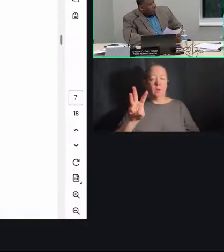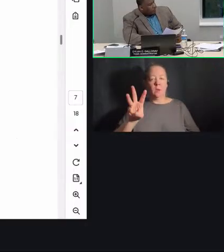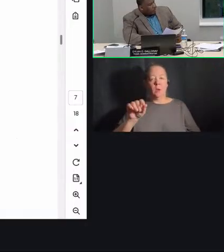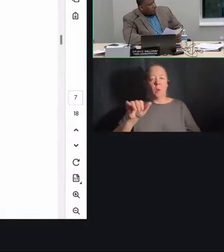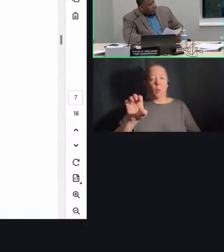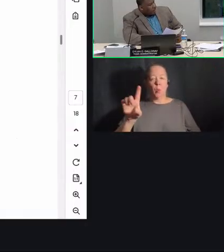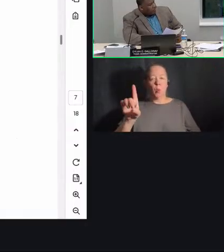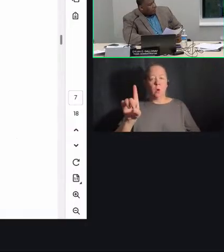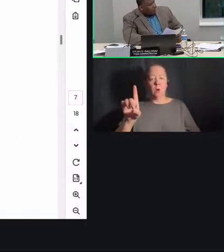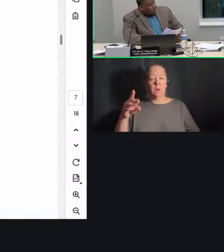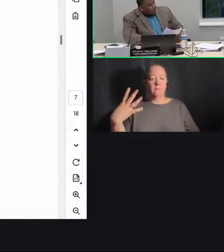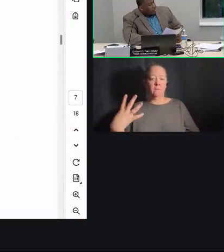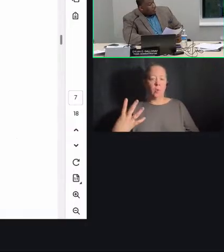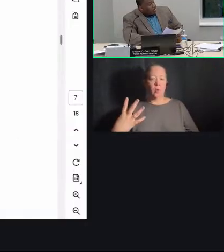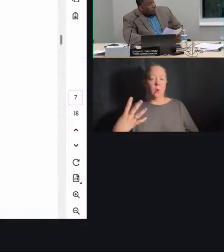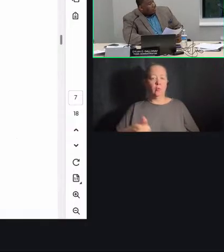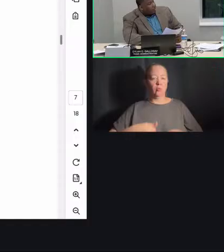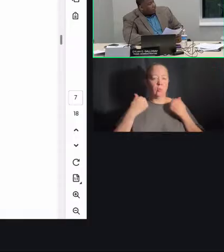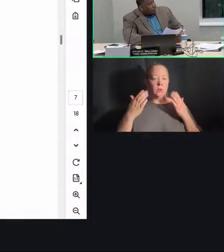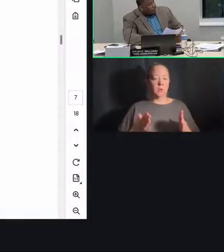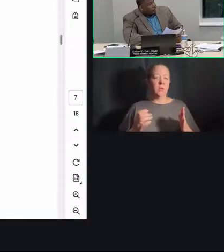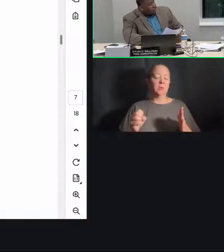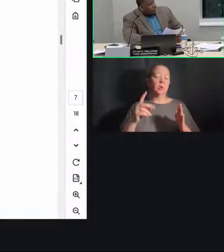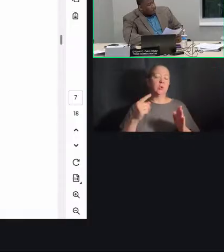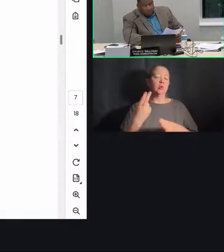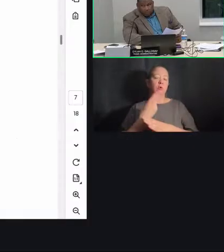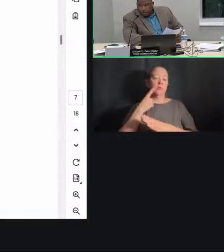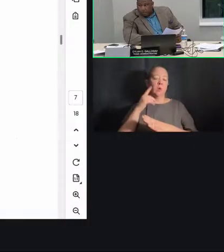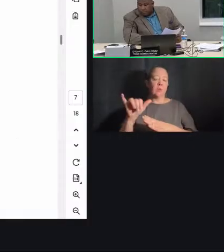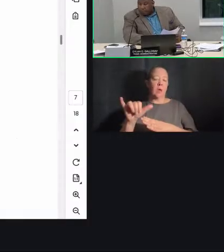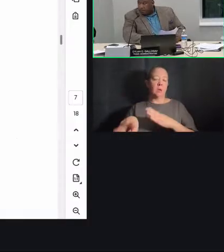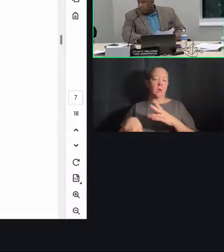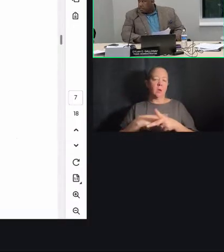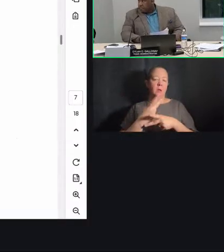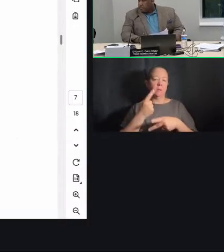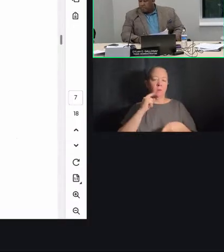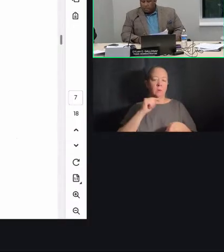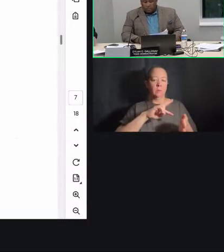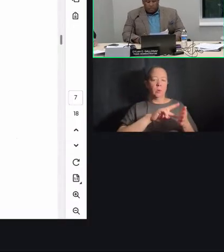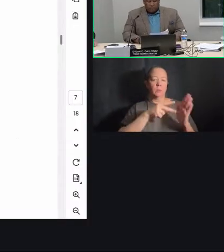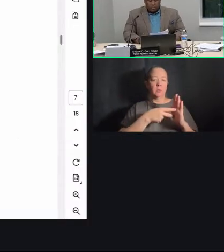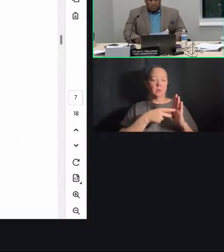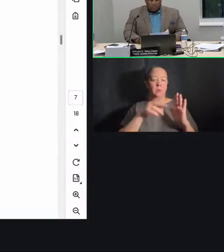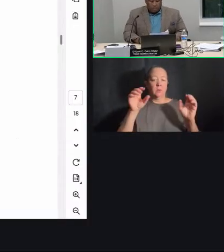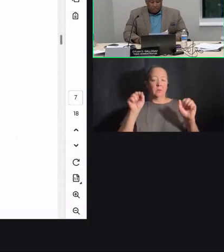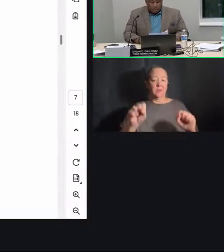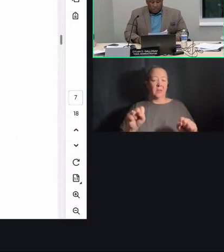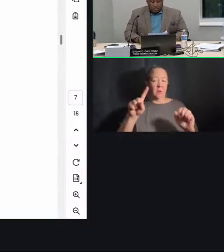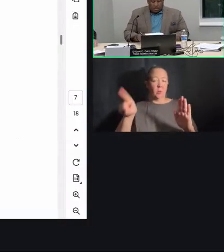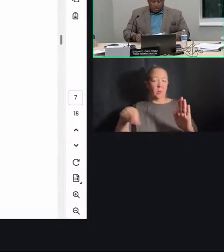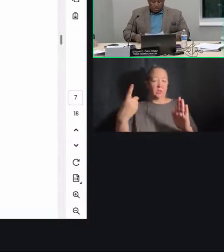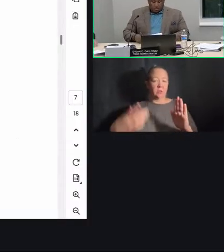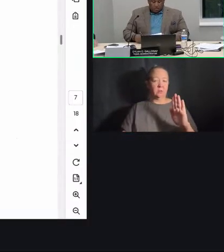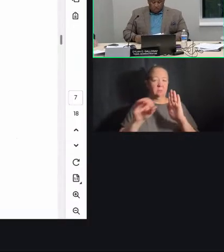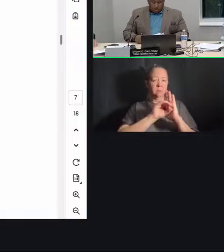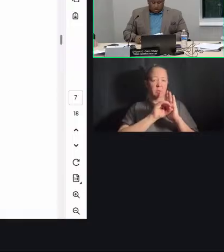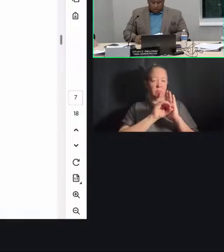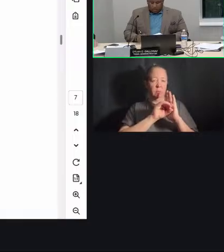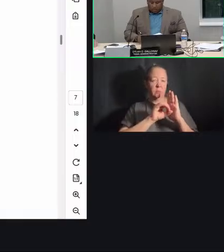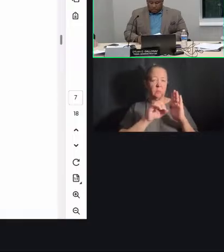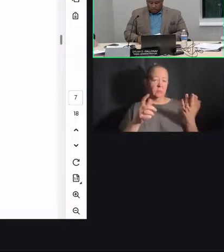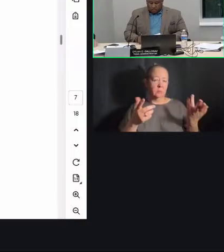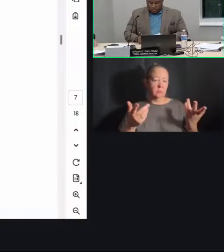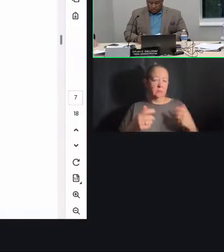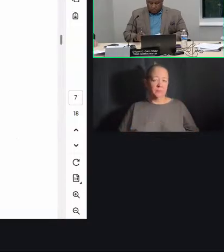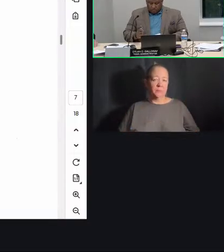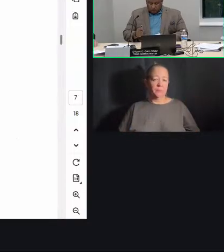for those types of purposes. Okay, can we just zero it out and we'll just pass the hat if we need to do it? Okay.